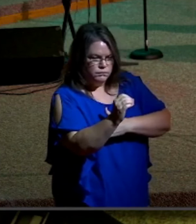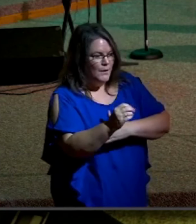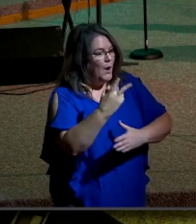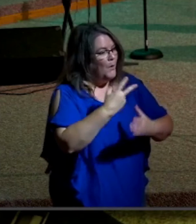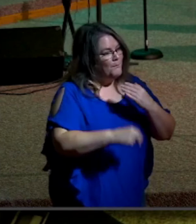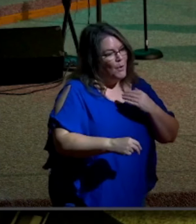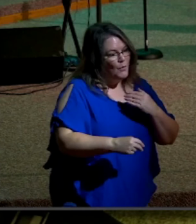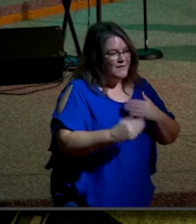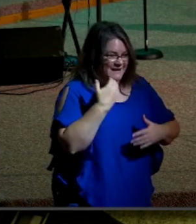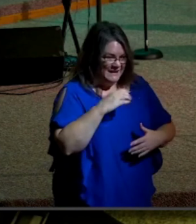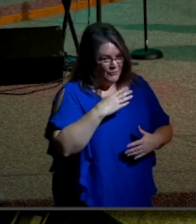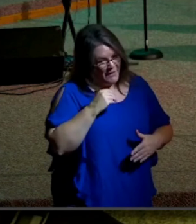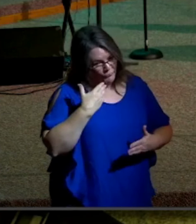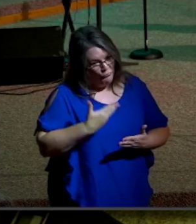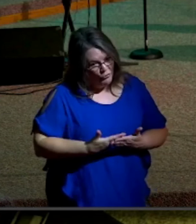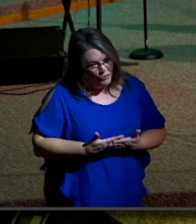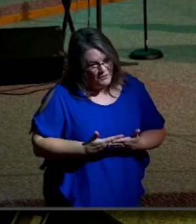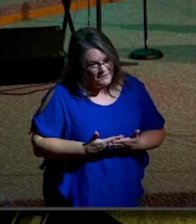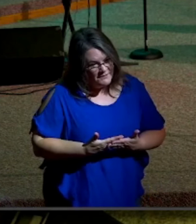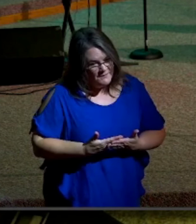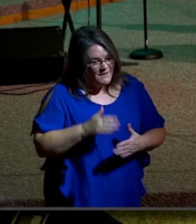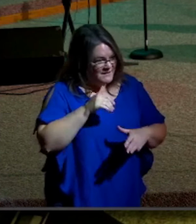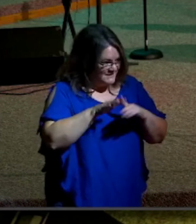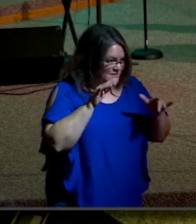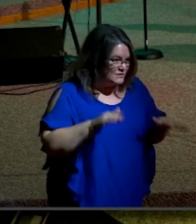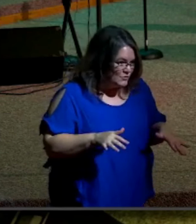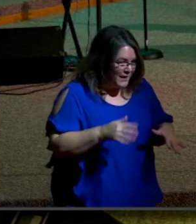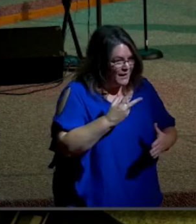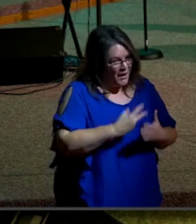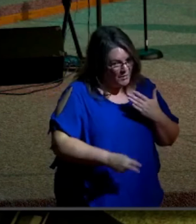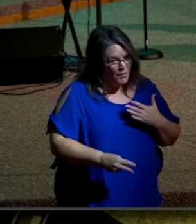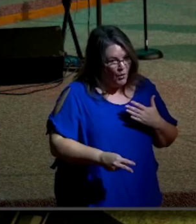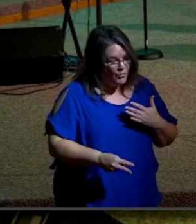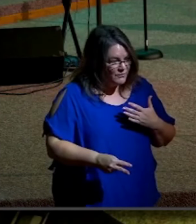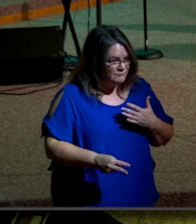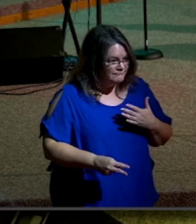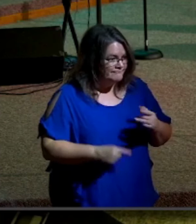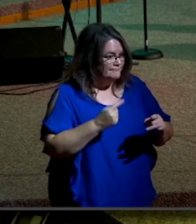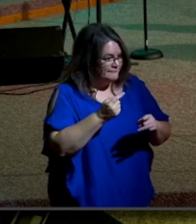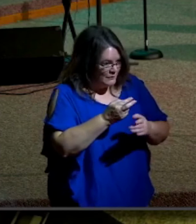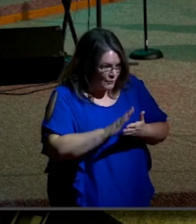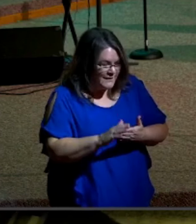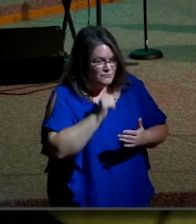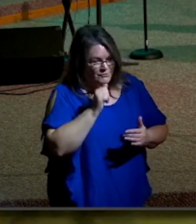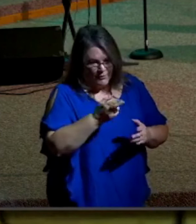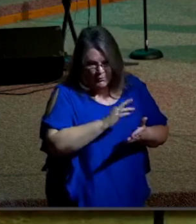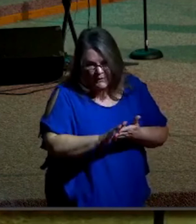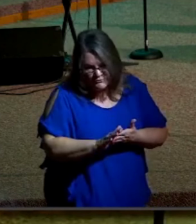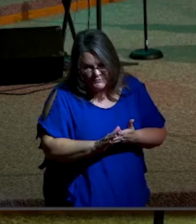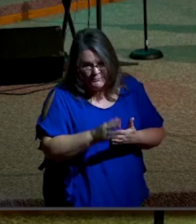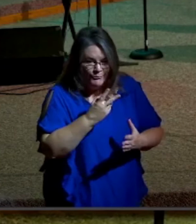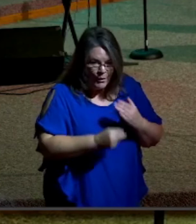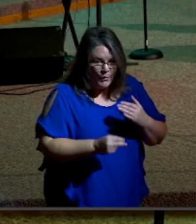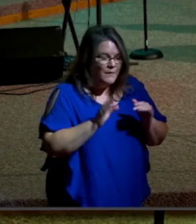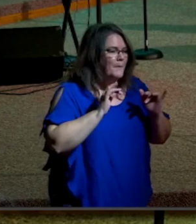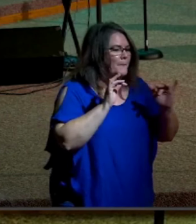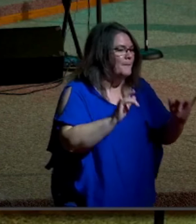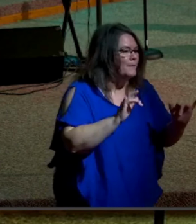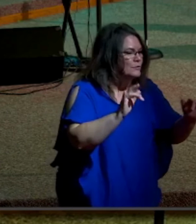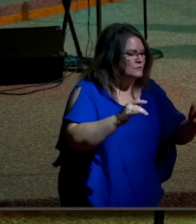good, that he sends his rain on both the just and the unjust. His mercies are